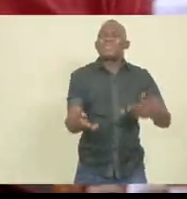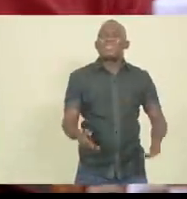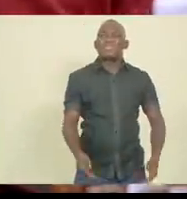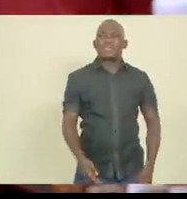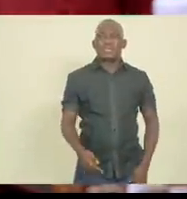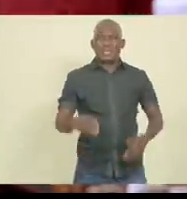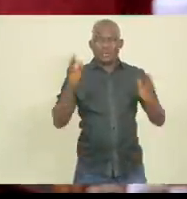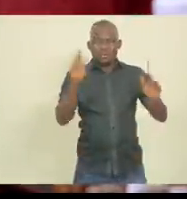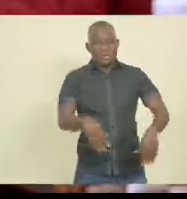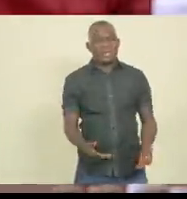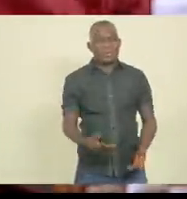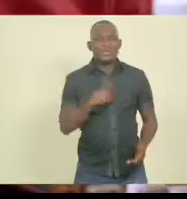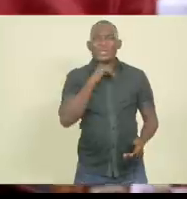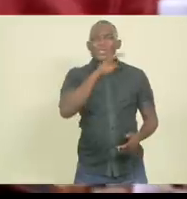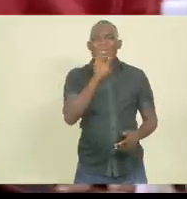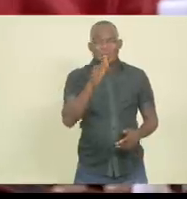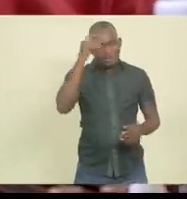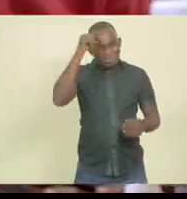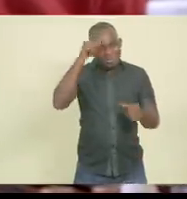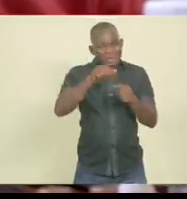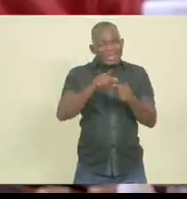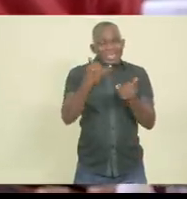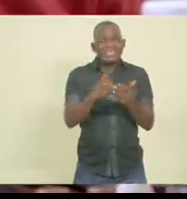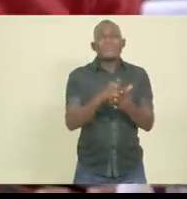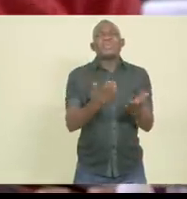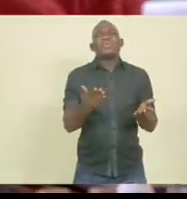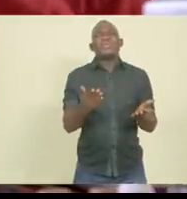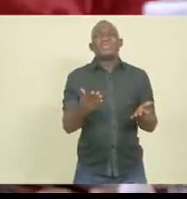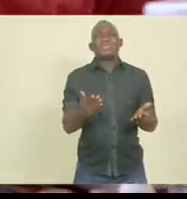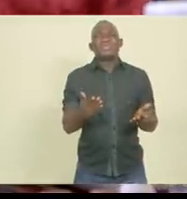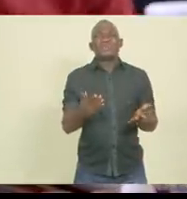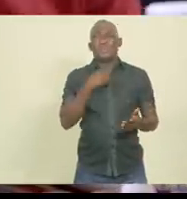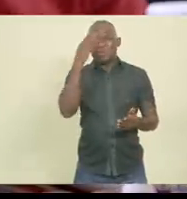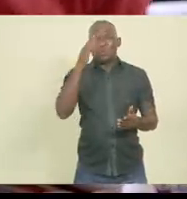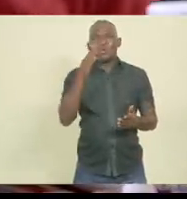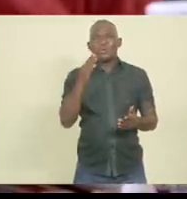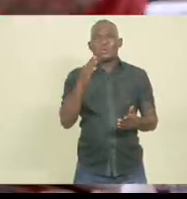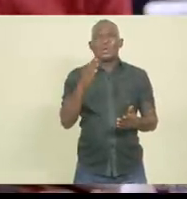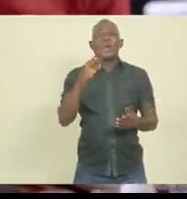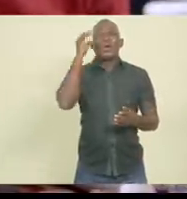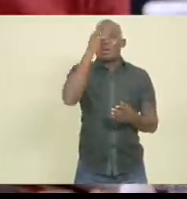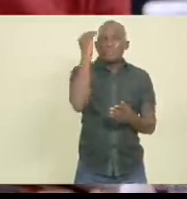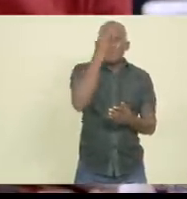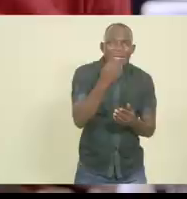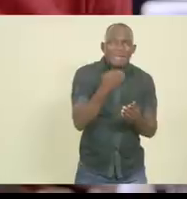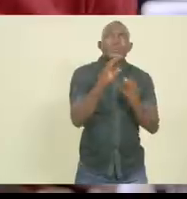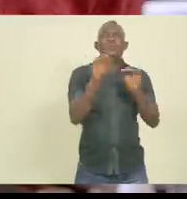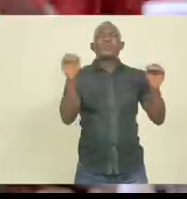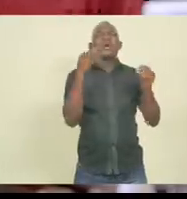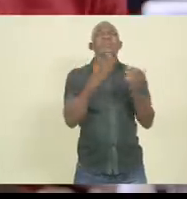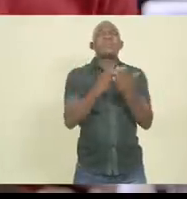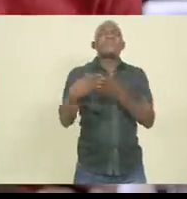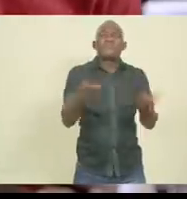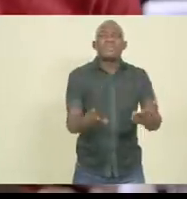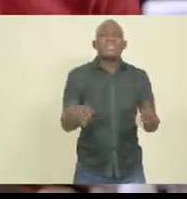For crying out loud, I don't even remember the last time I had a makeover. I don't even know what a manicure or a pedicure or